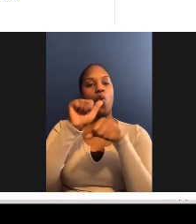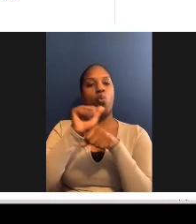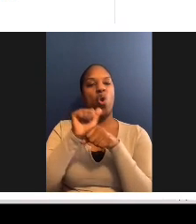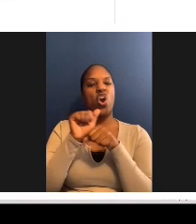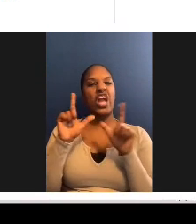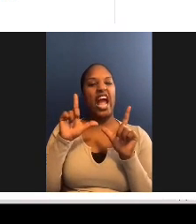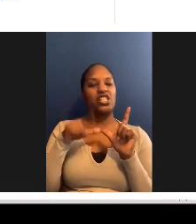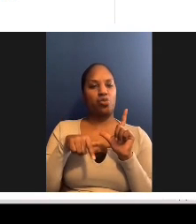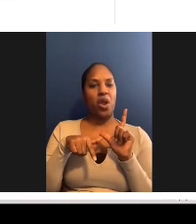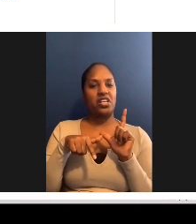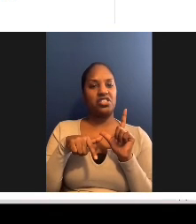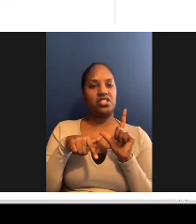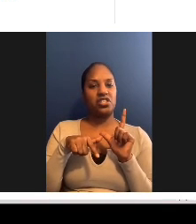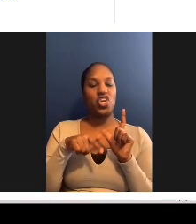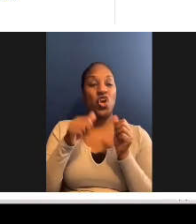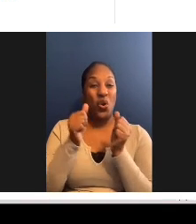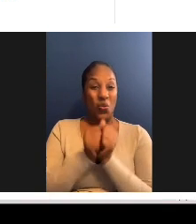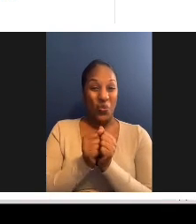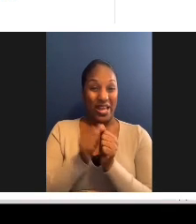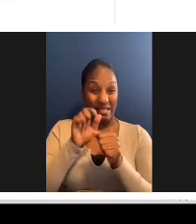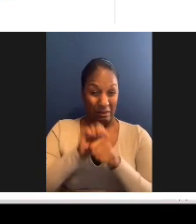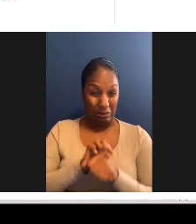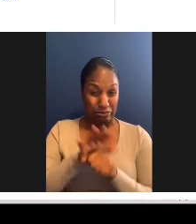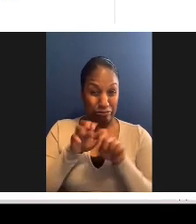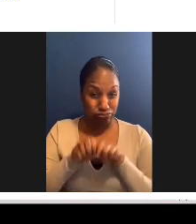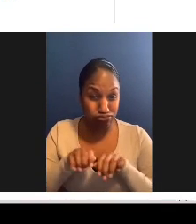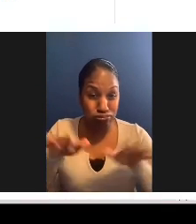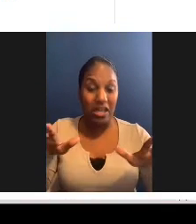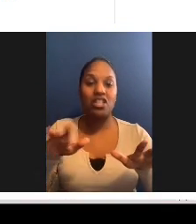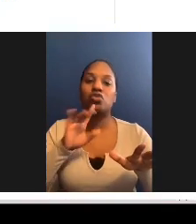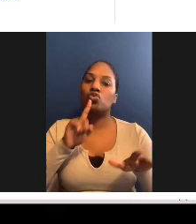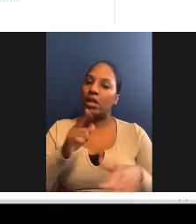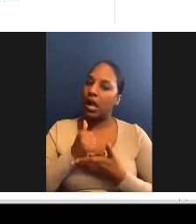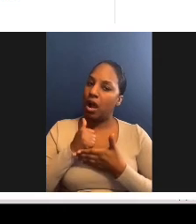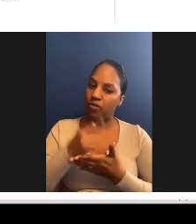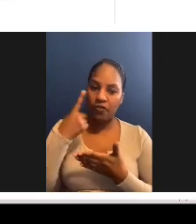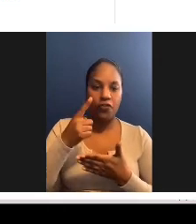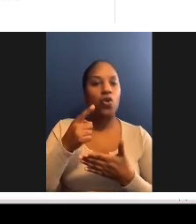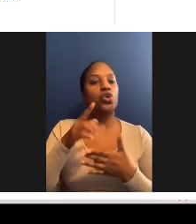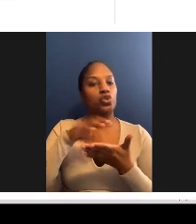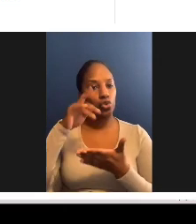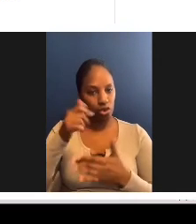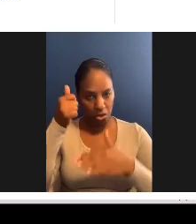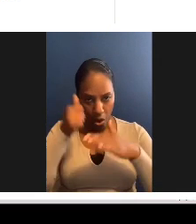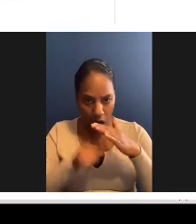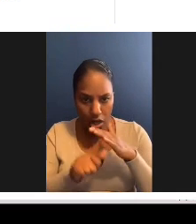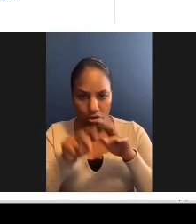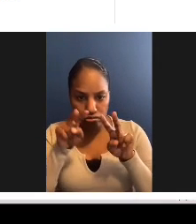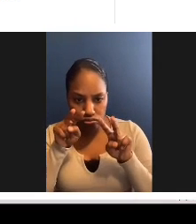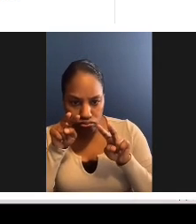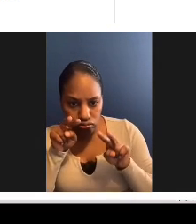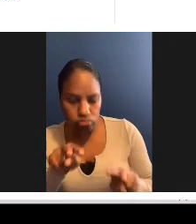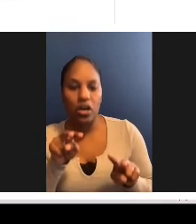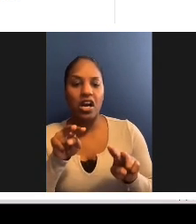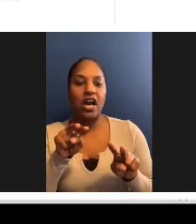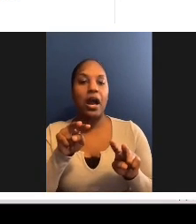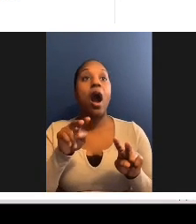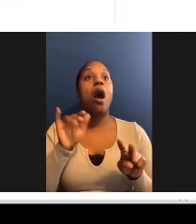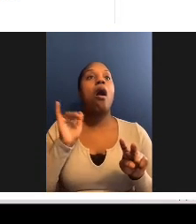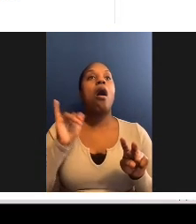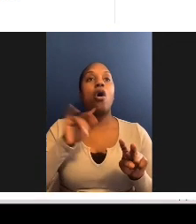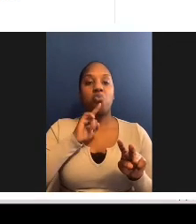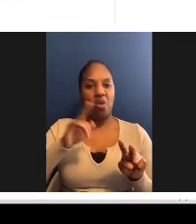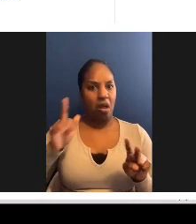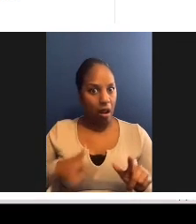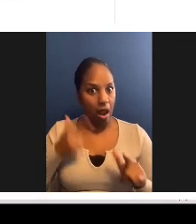With the pandemic, this has been very helpful for students to be able to go under this and get some real life experience because